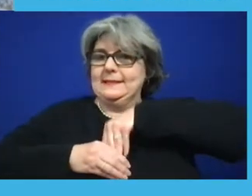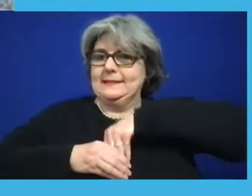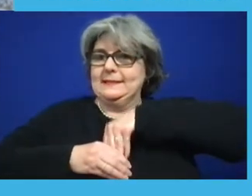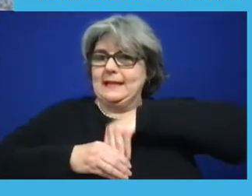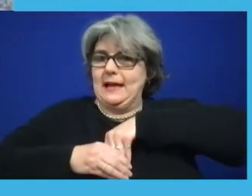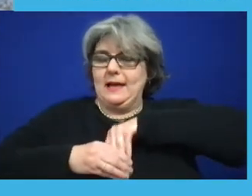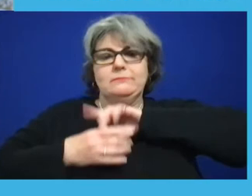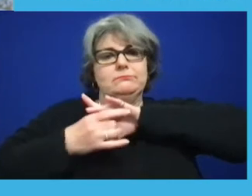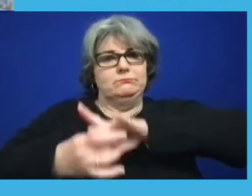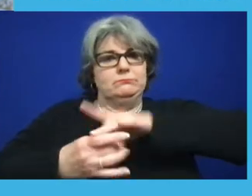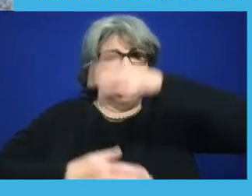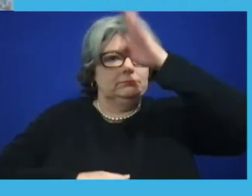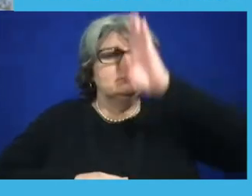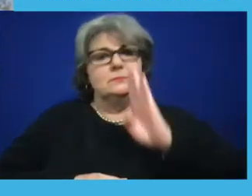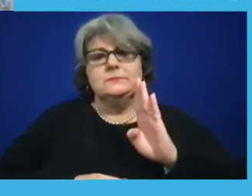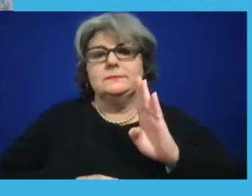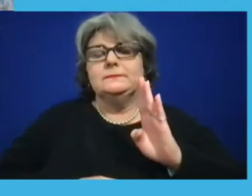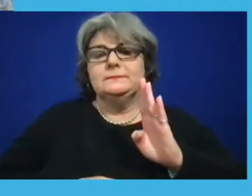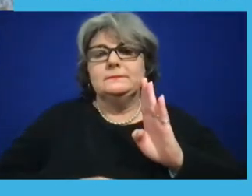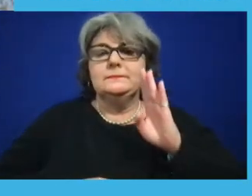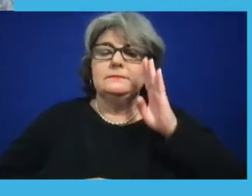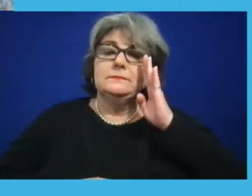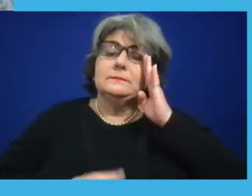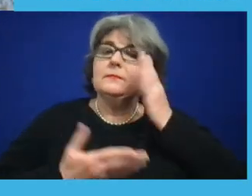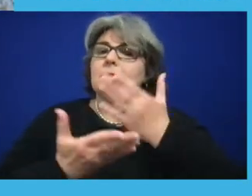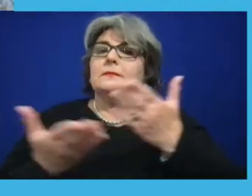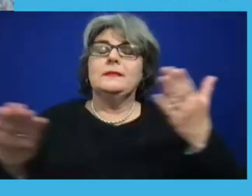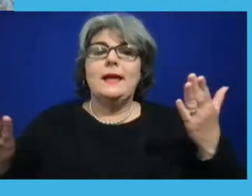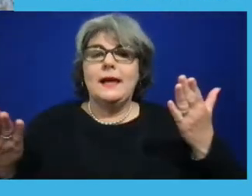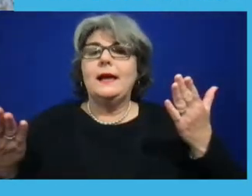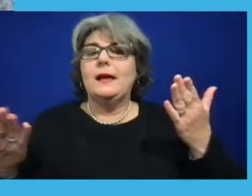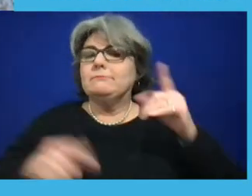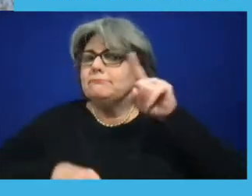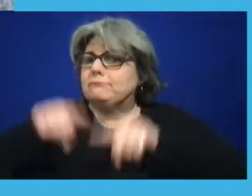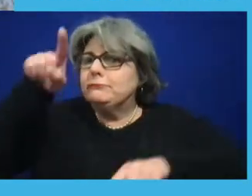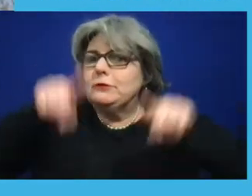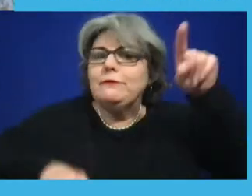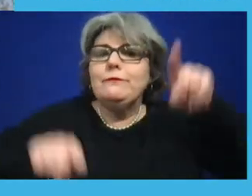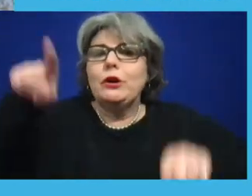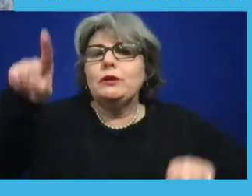This notion that each of us has within us a spark of the divine,